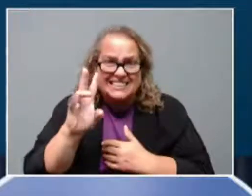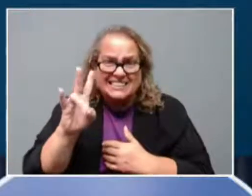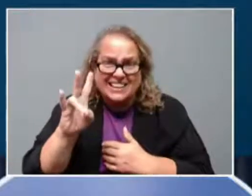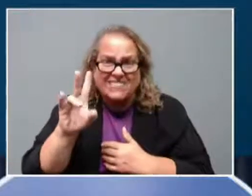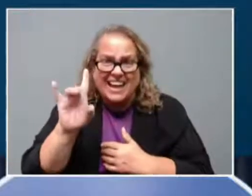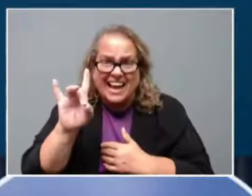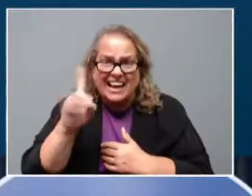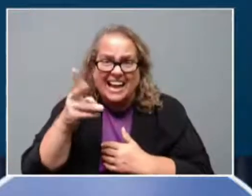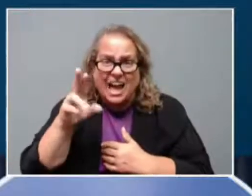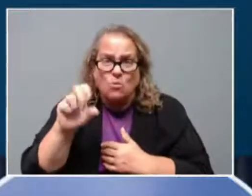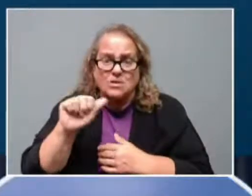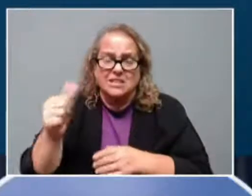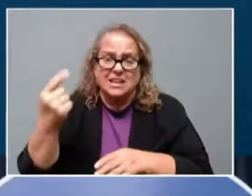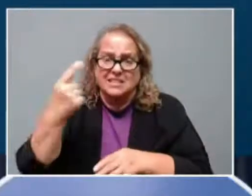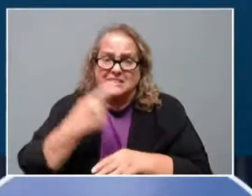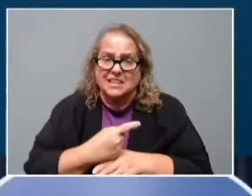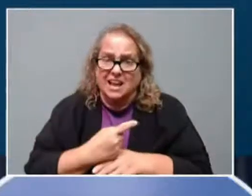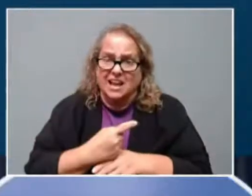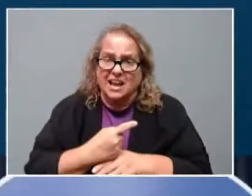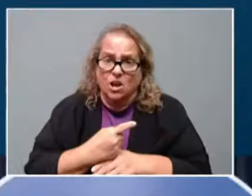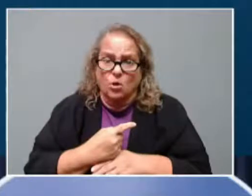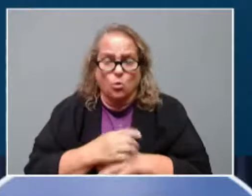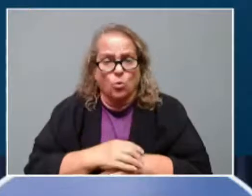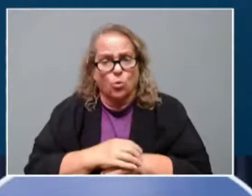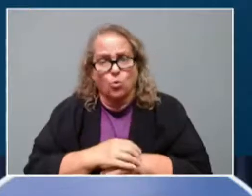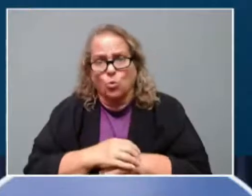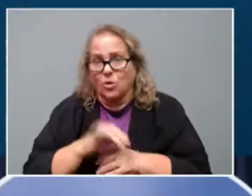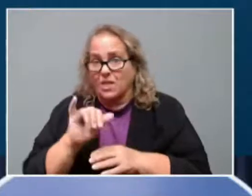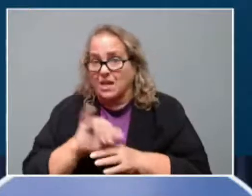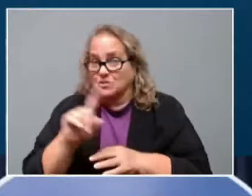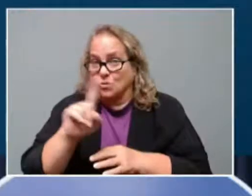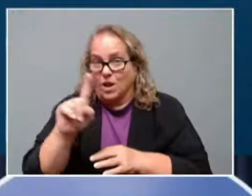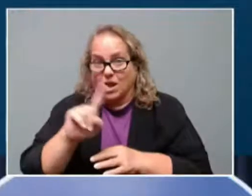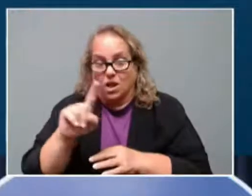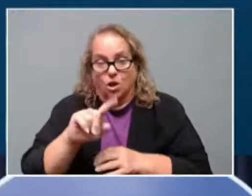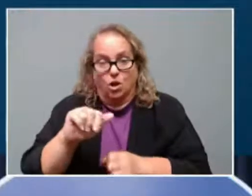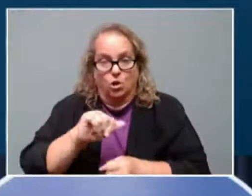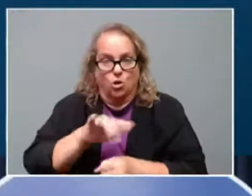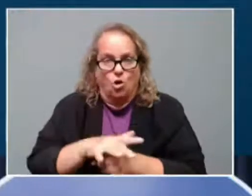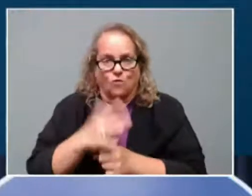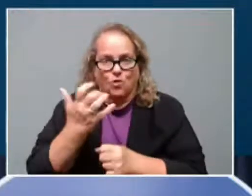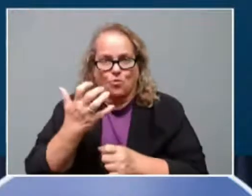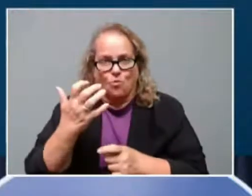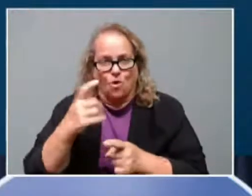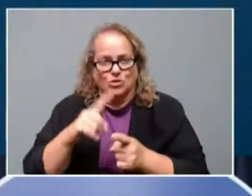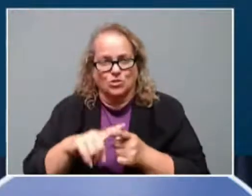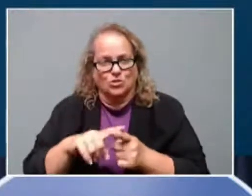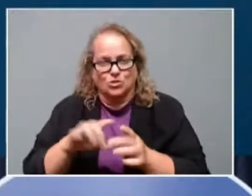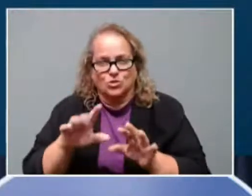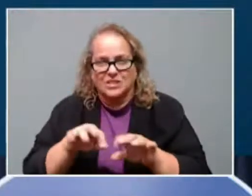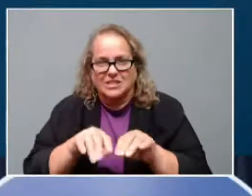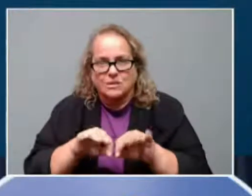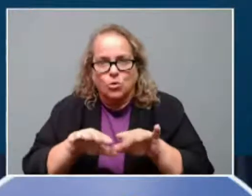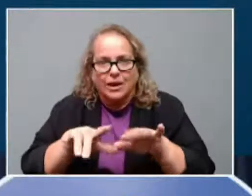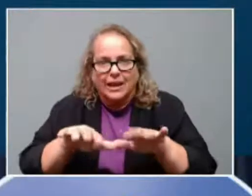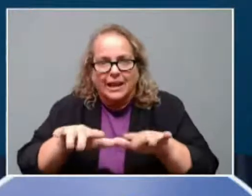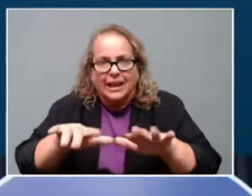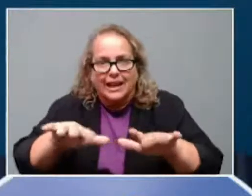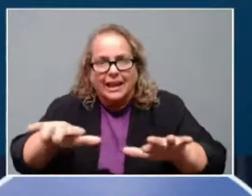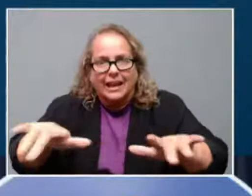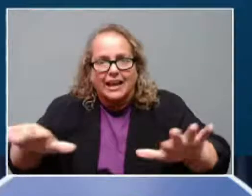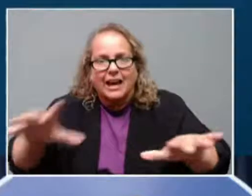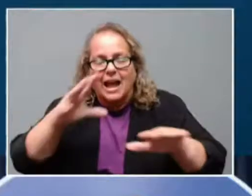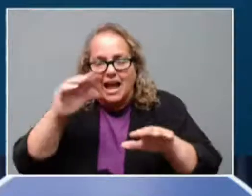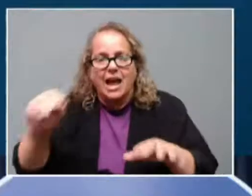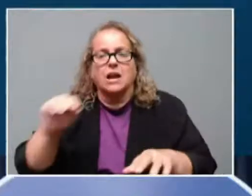not only is where COVID wants to thrive, but it puts everybody that works in those buildings